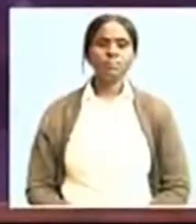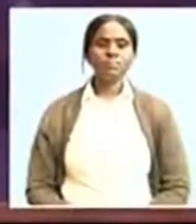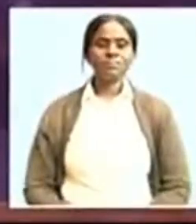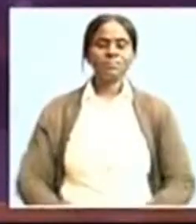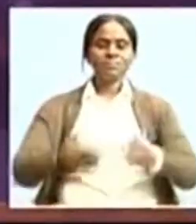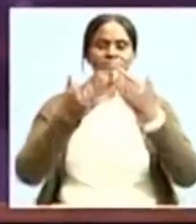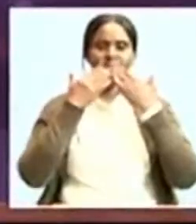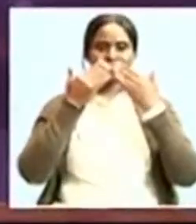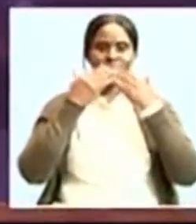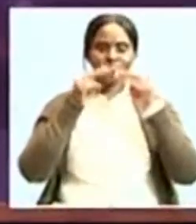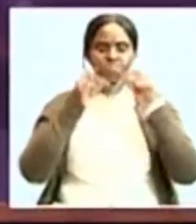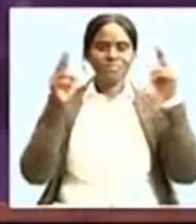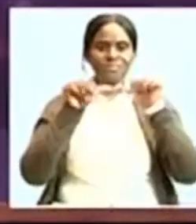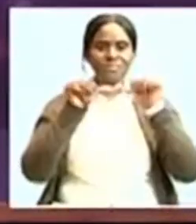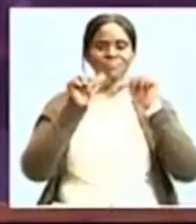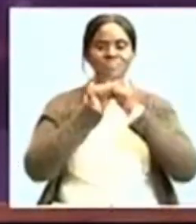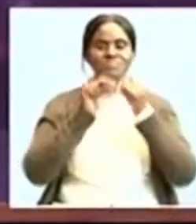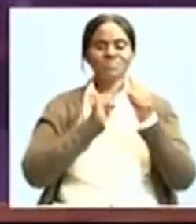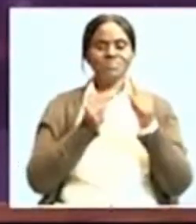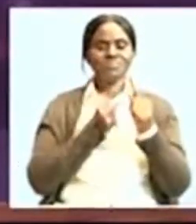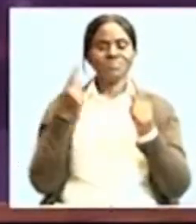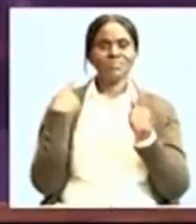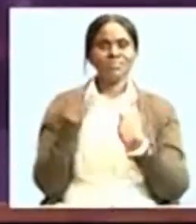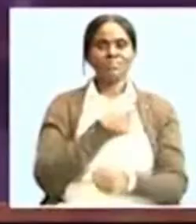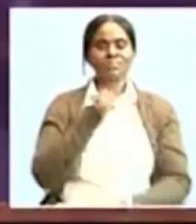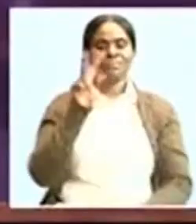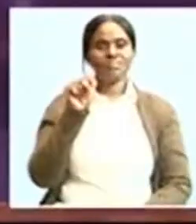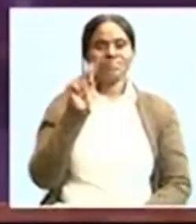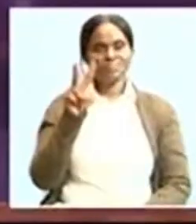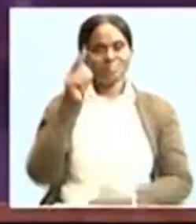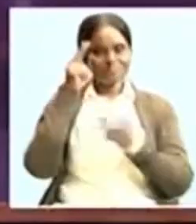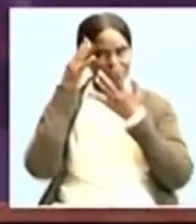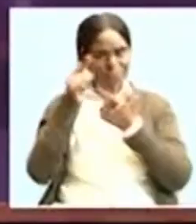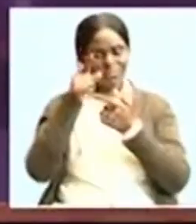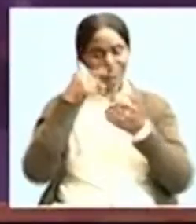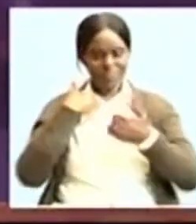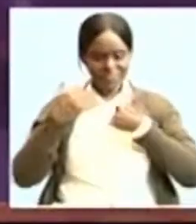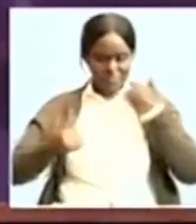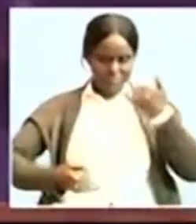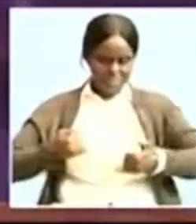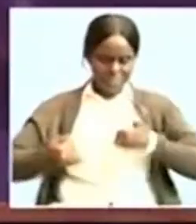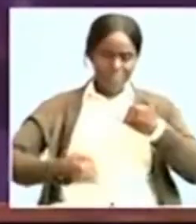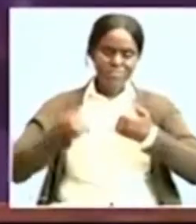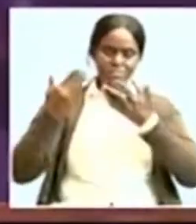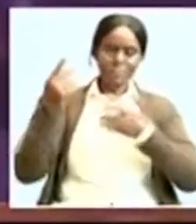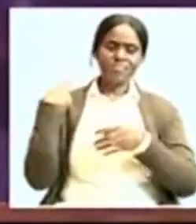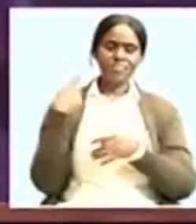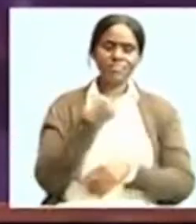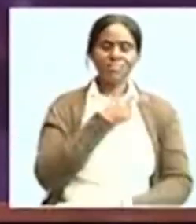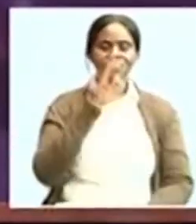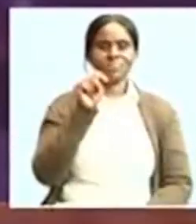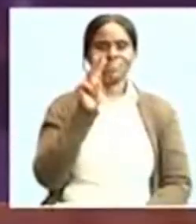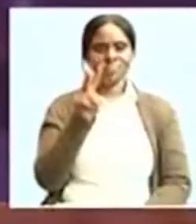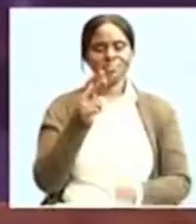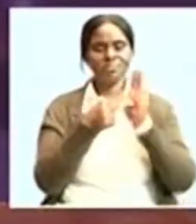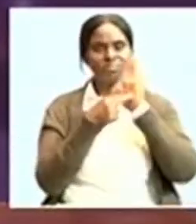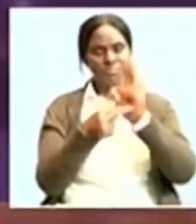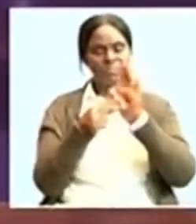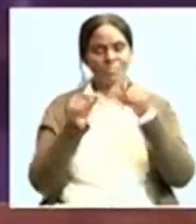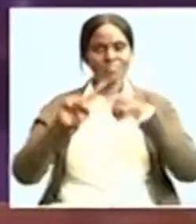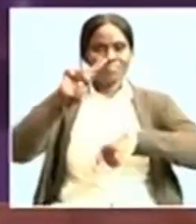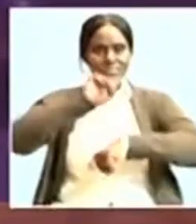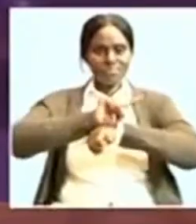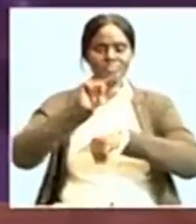Thank you very much for still being with us on Parliament TV. We hope that you've enjoyed watching Parliament TV broadcast